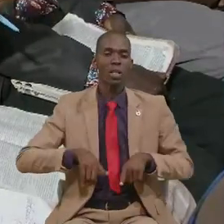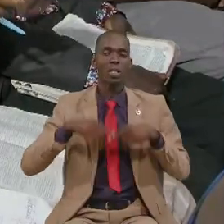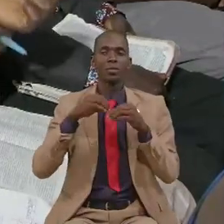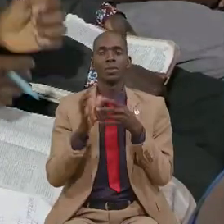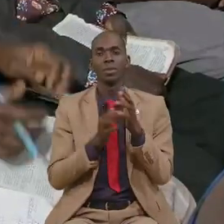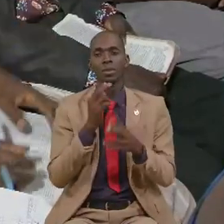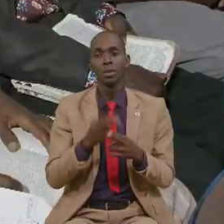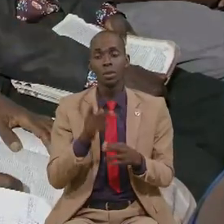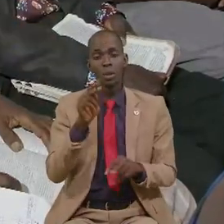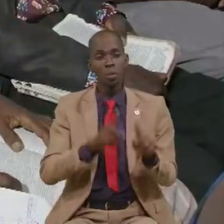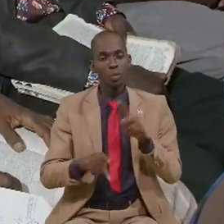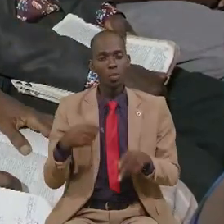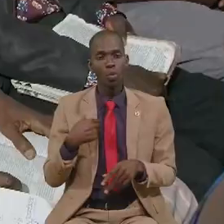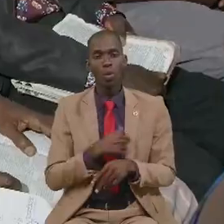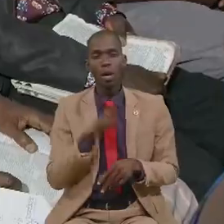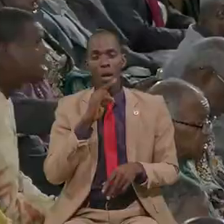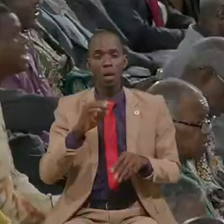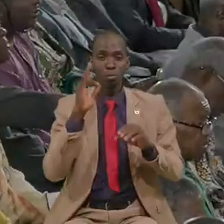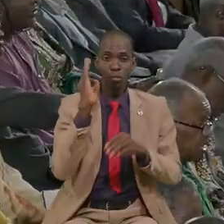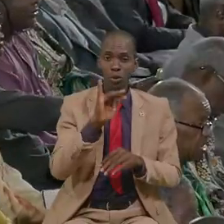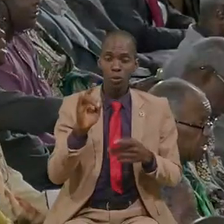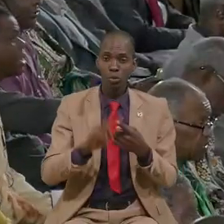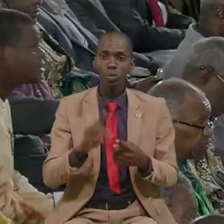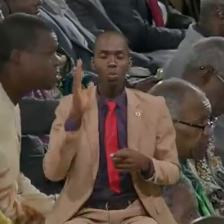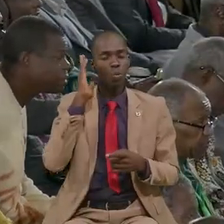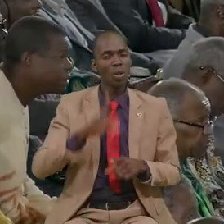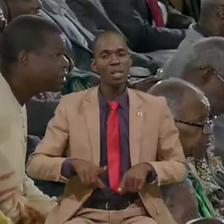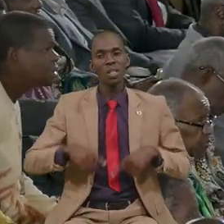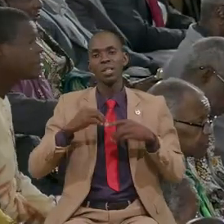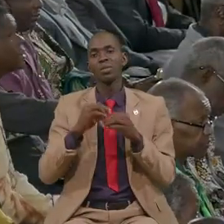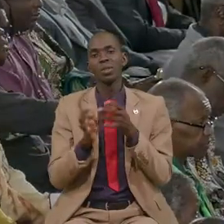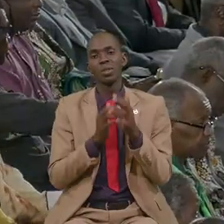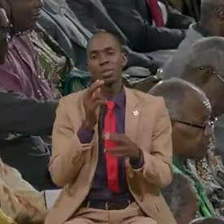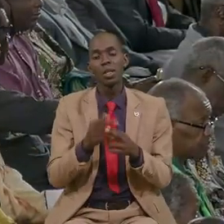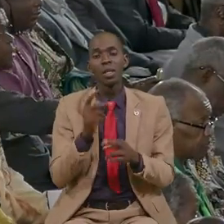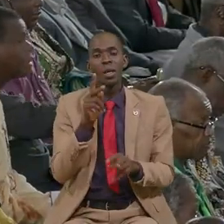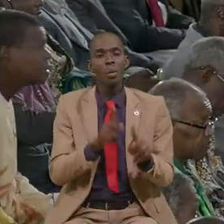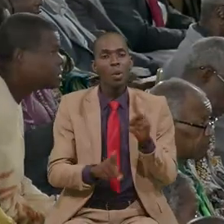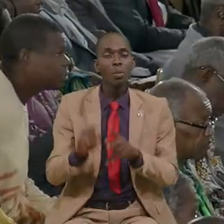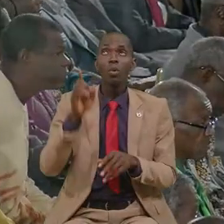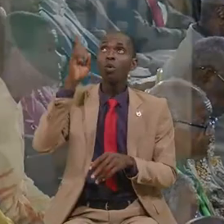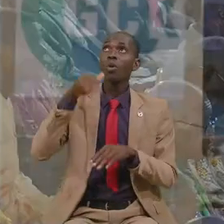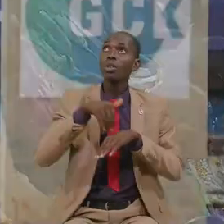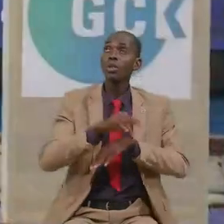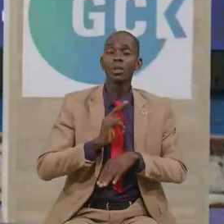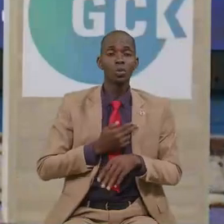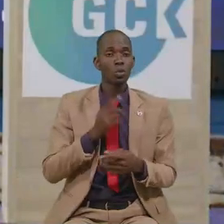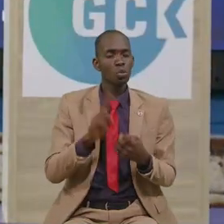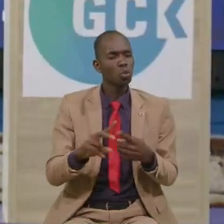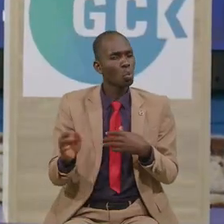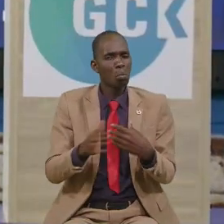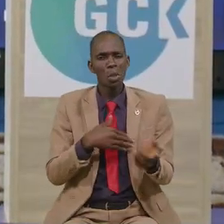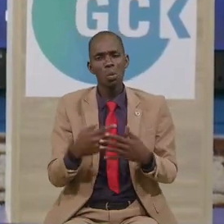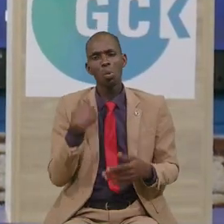people were witnessing to, they will live. The people that God has sent us, no matter who they are,